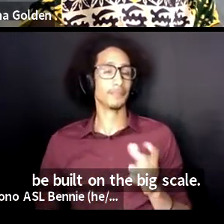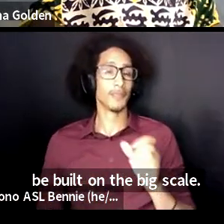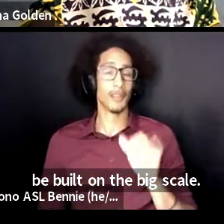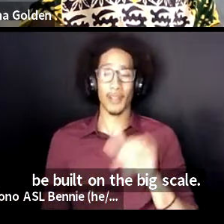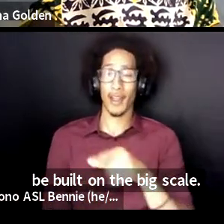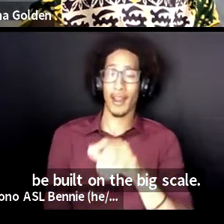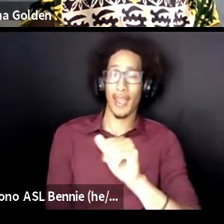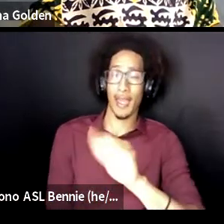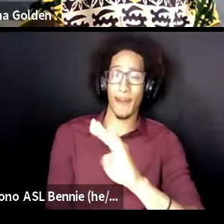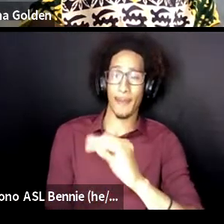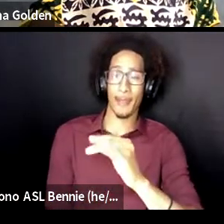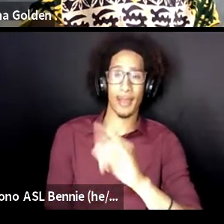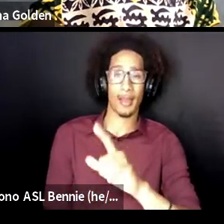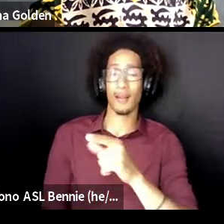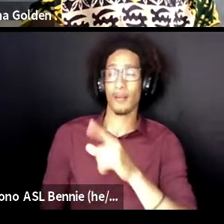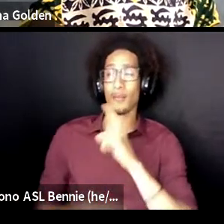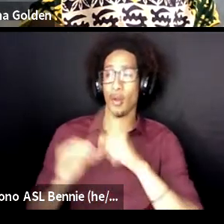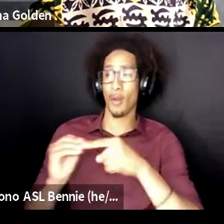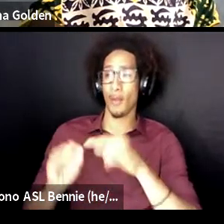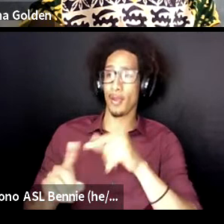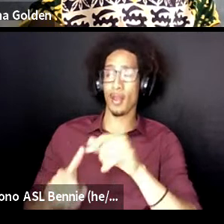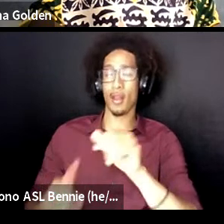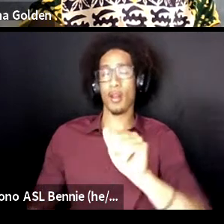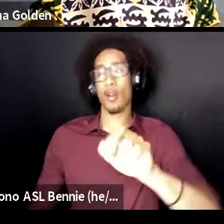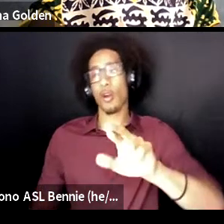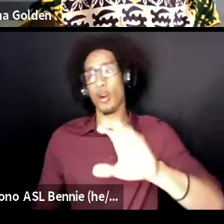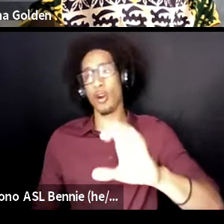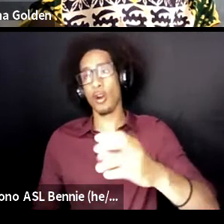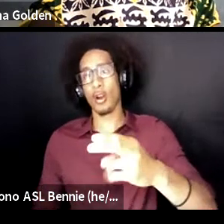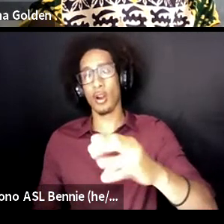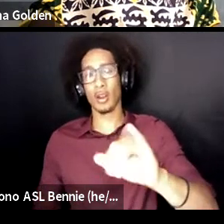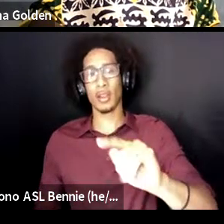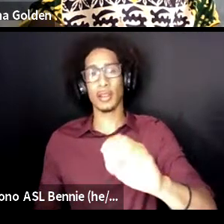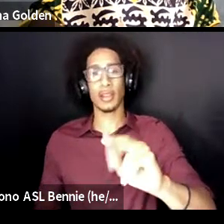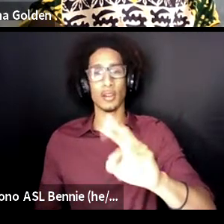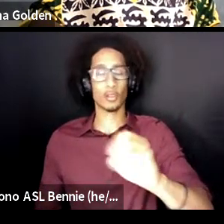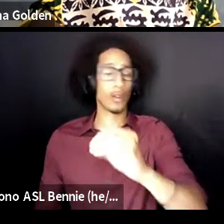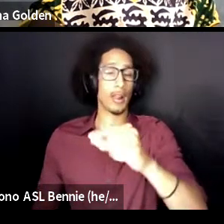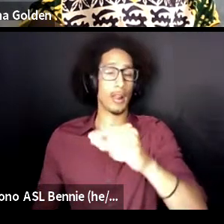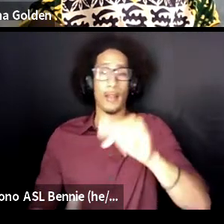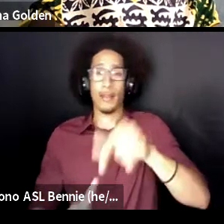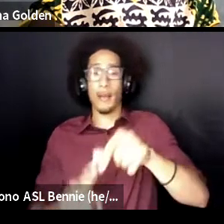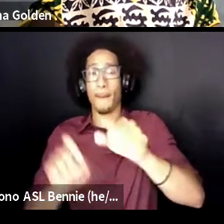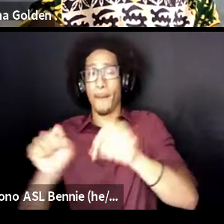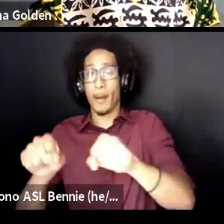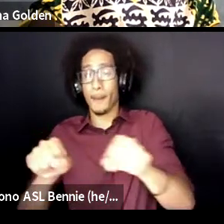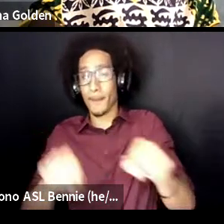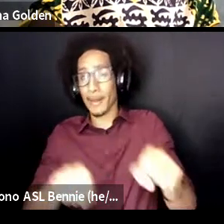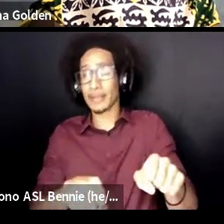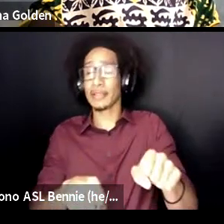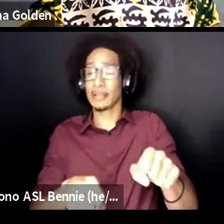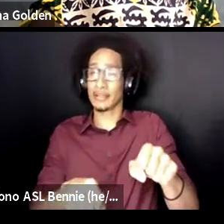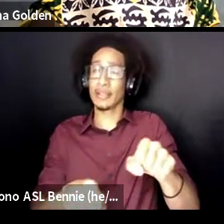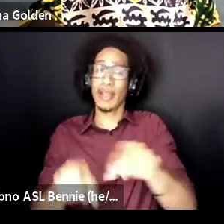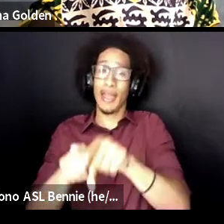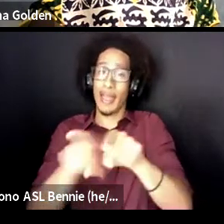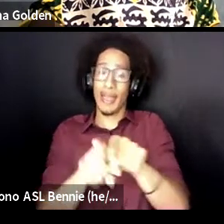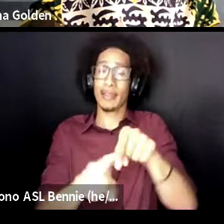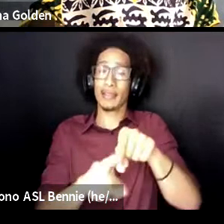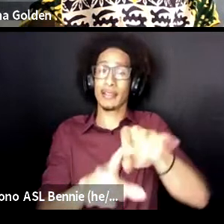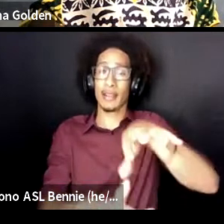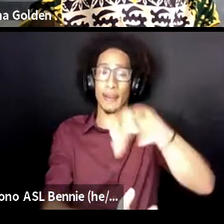architecture and the possibilities and the potentialities for architecture as an immersive space for people, the ways that it can